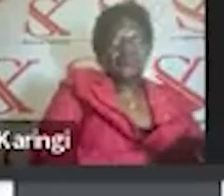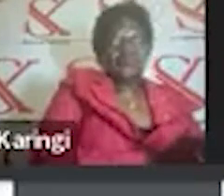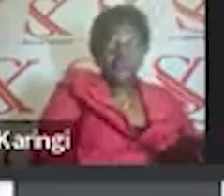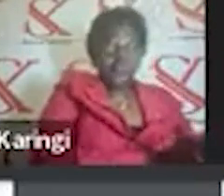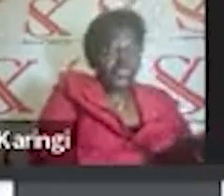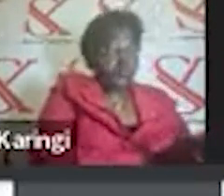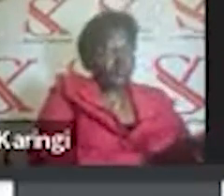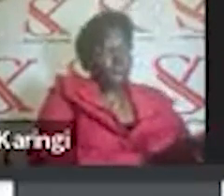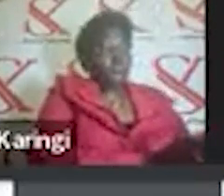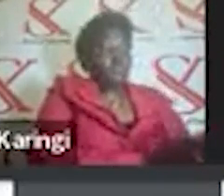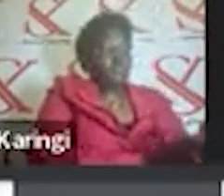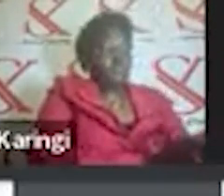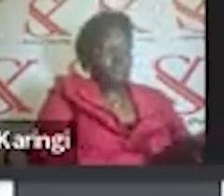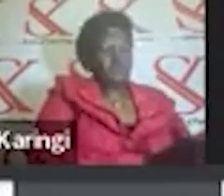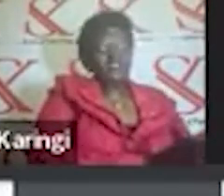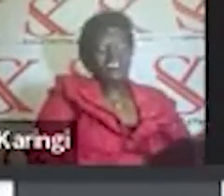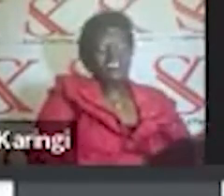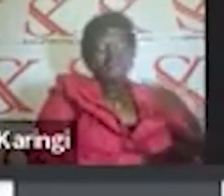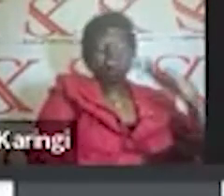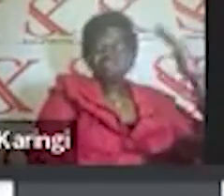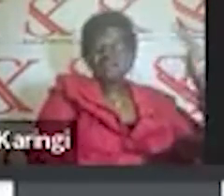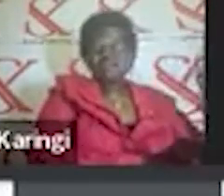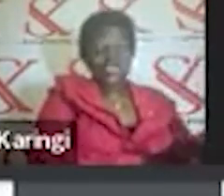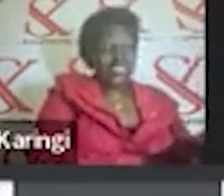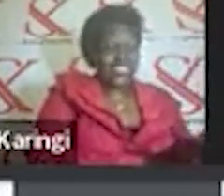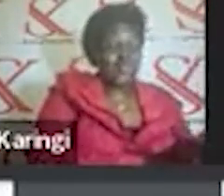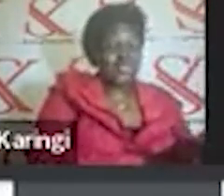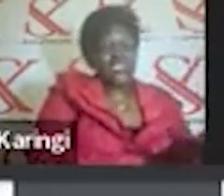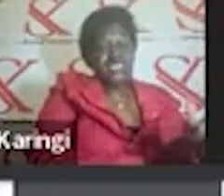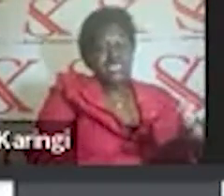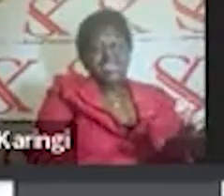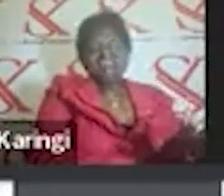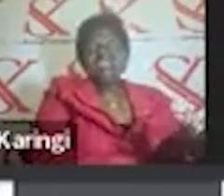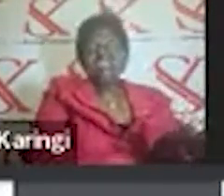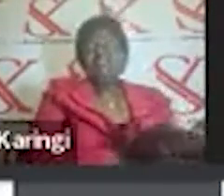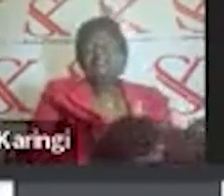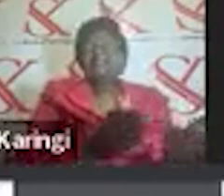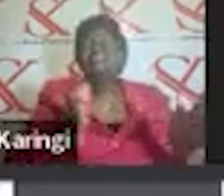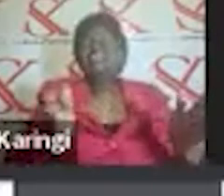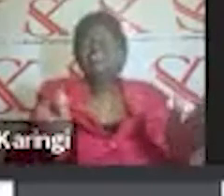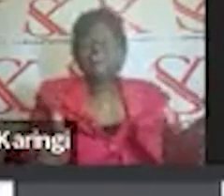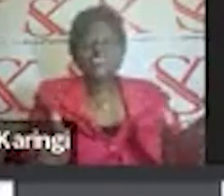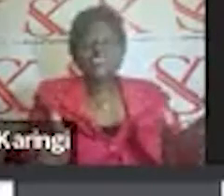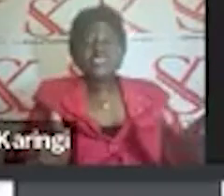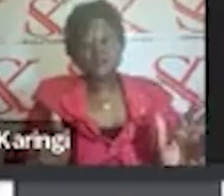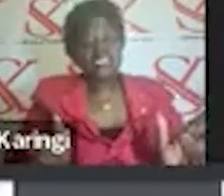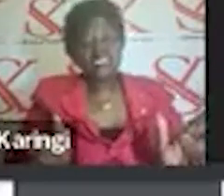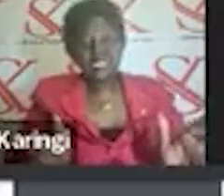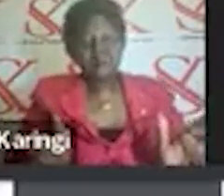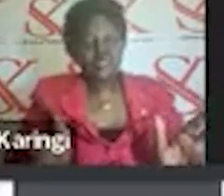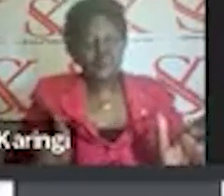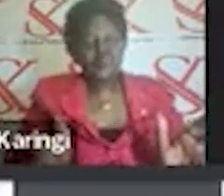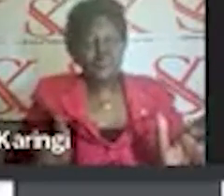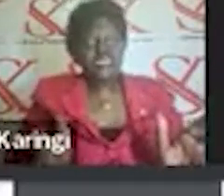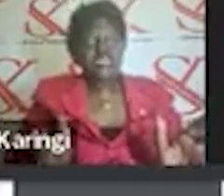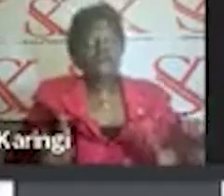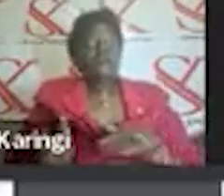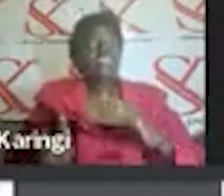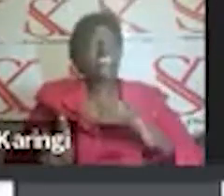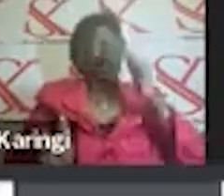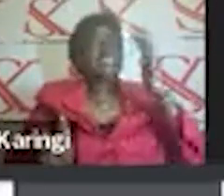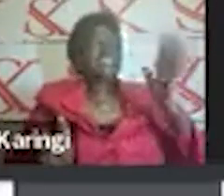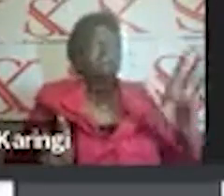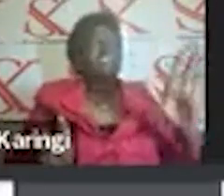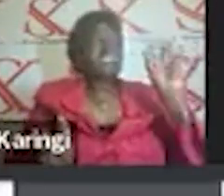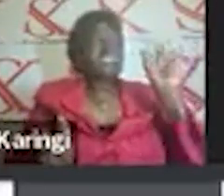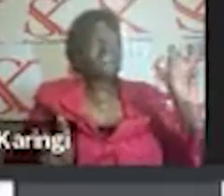promoted, what do you need to do in order for it to be promoted without even bribing anybody? And then the relationships are what is most important. I will